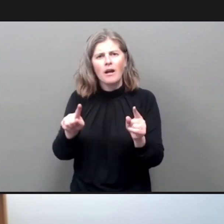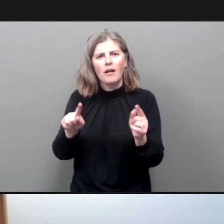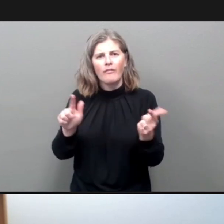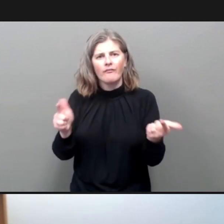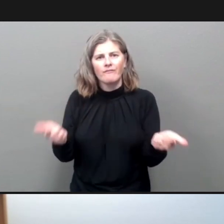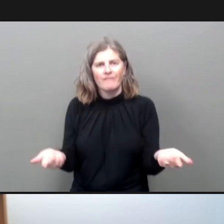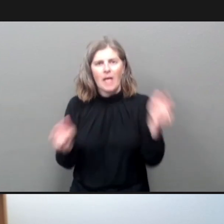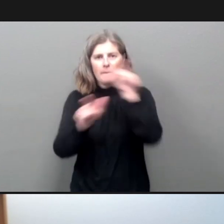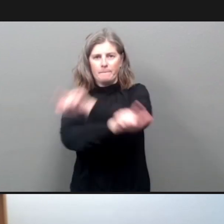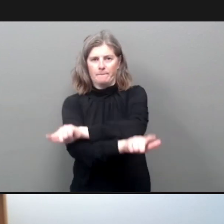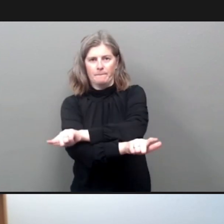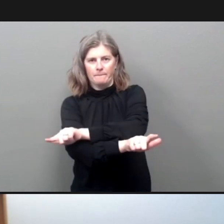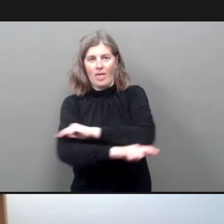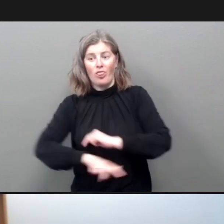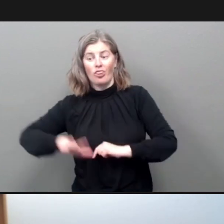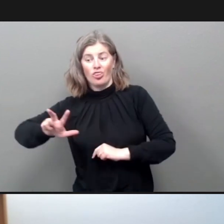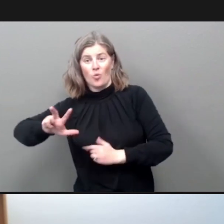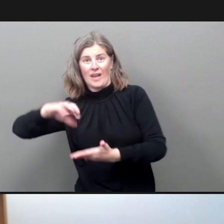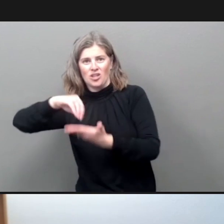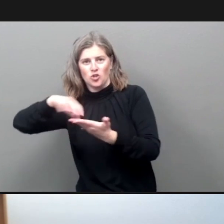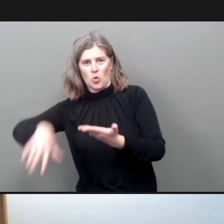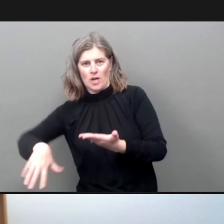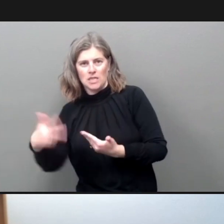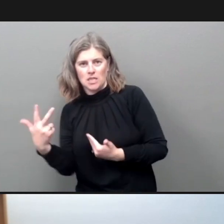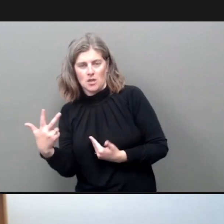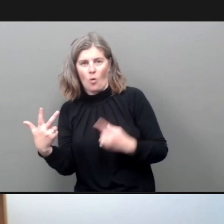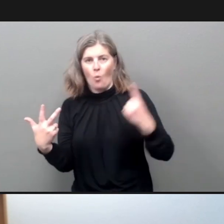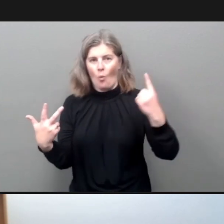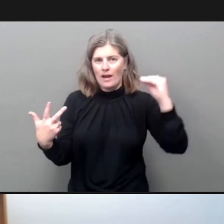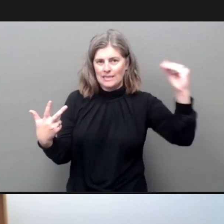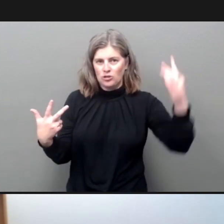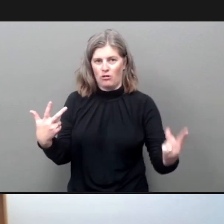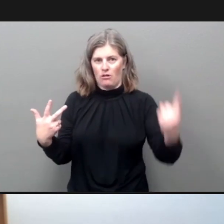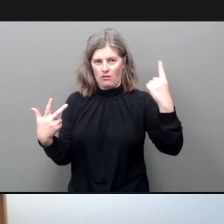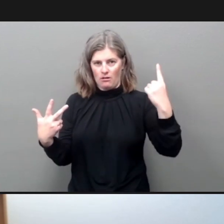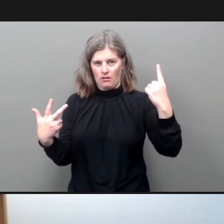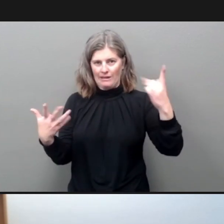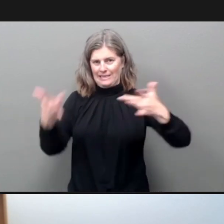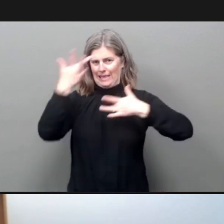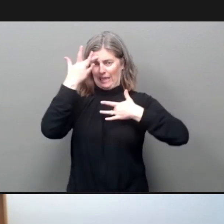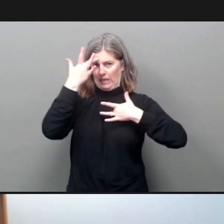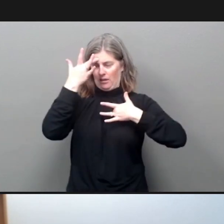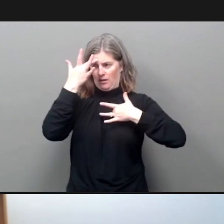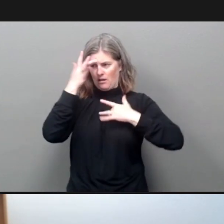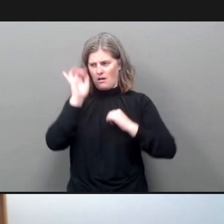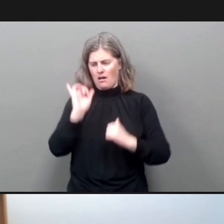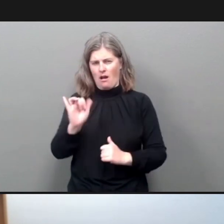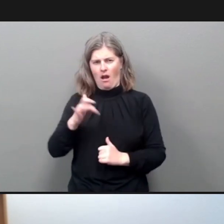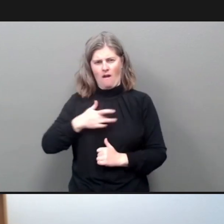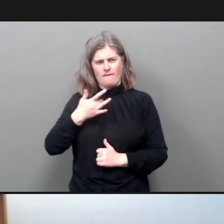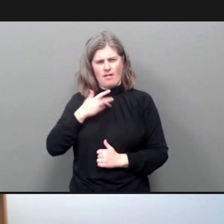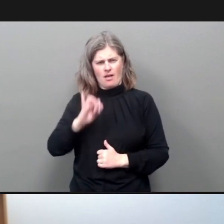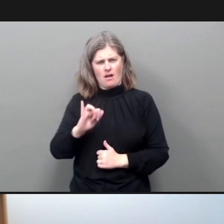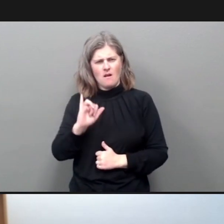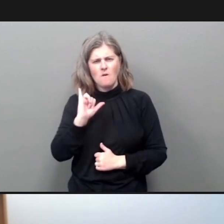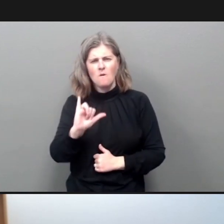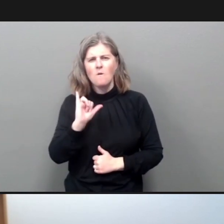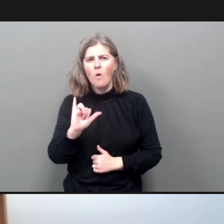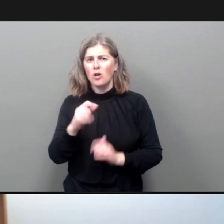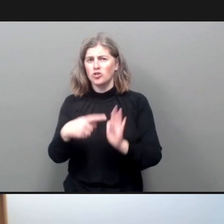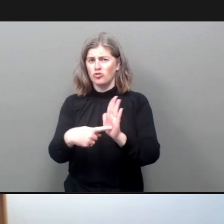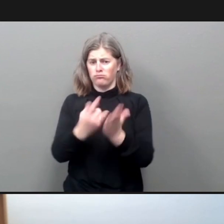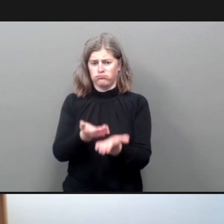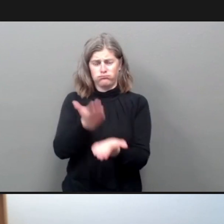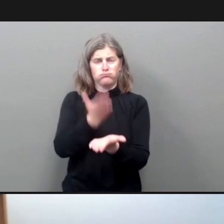at least 3 student infections for every teacher infection. And I think that I take that to be strong testimony